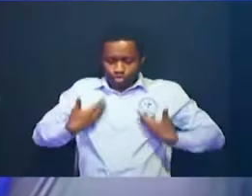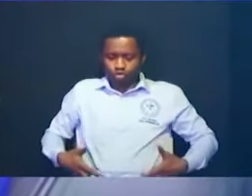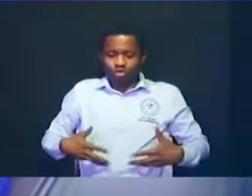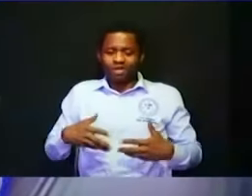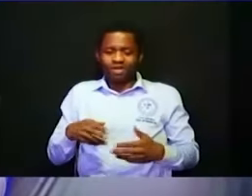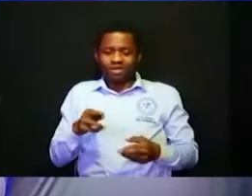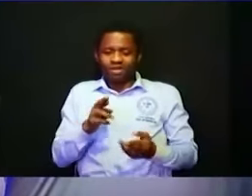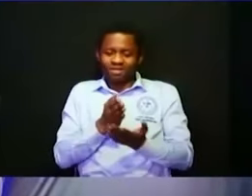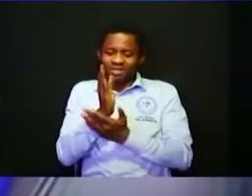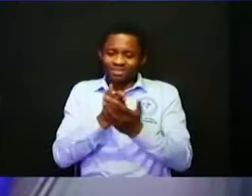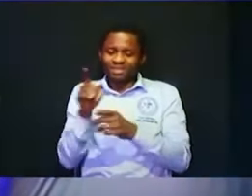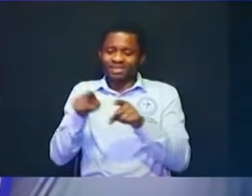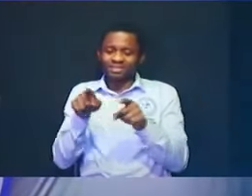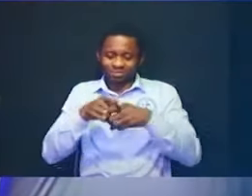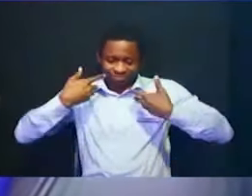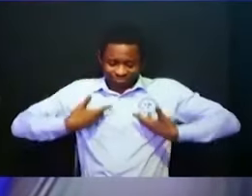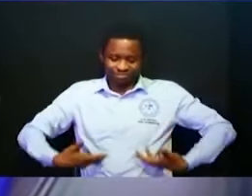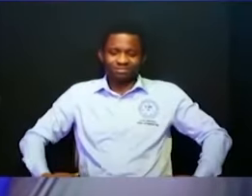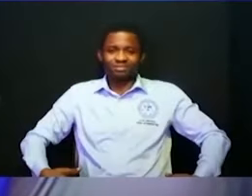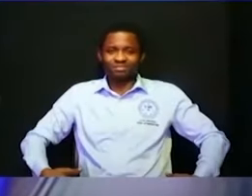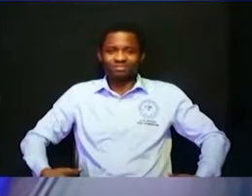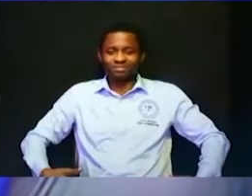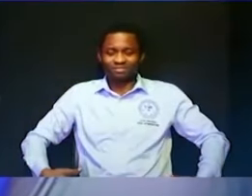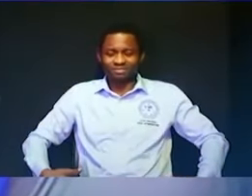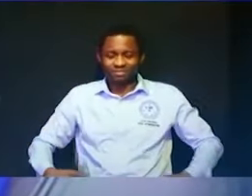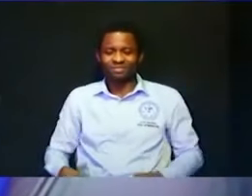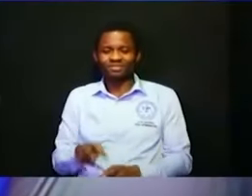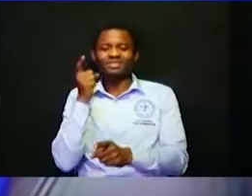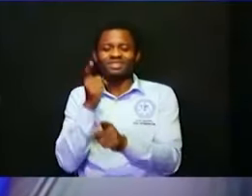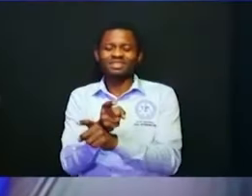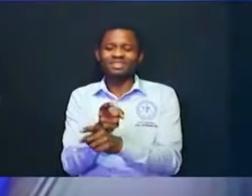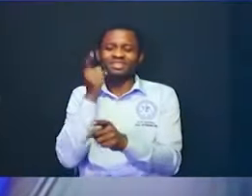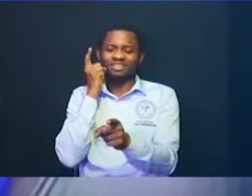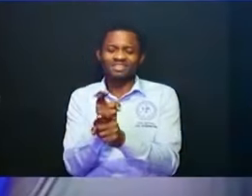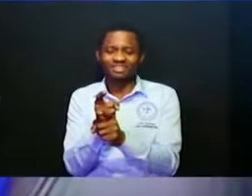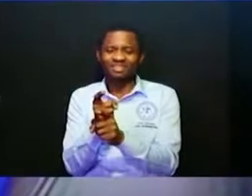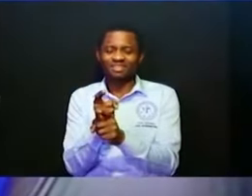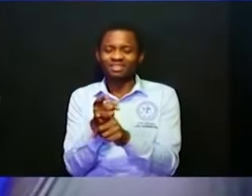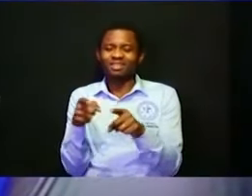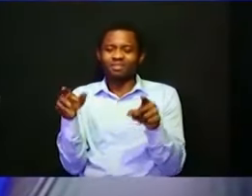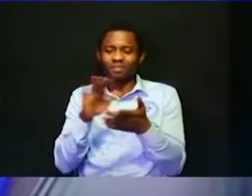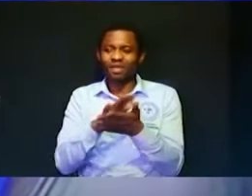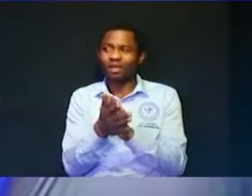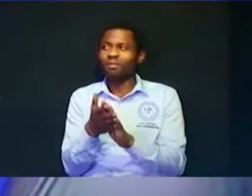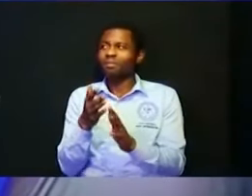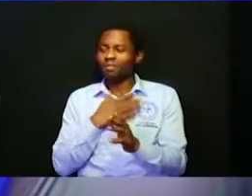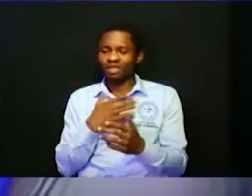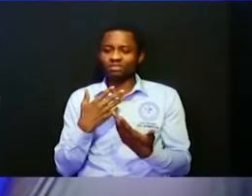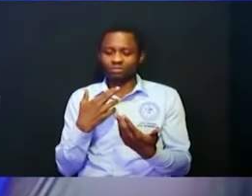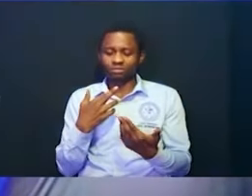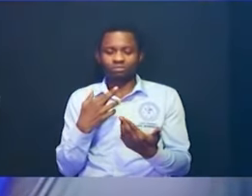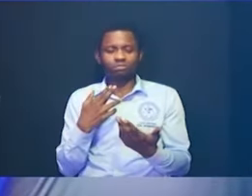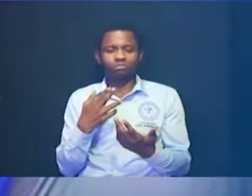Justice was my robe and my turban. Me fretrin ya efira me. Na matemusem te